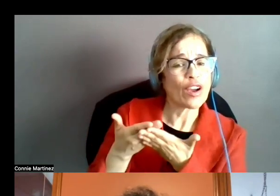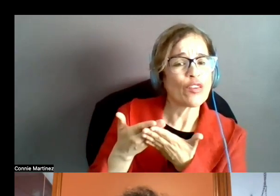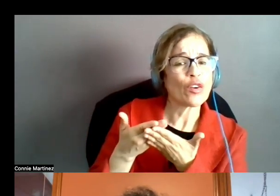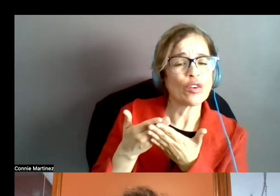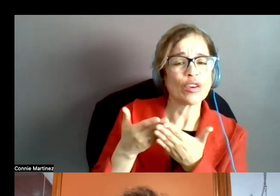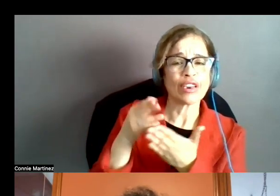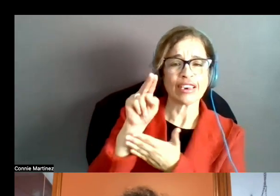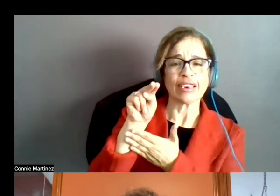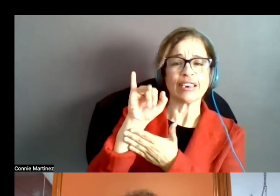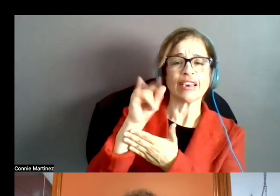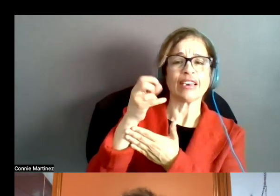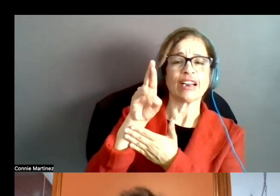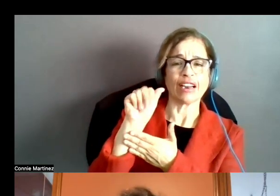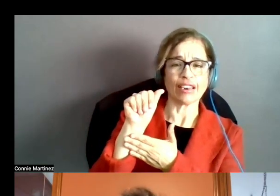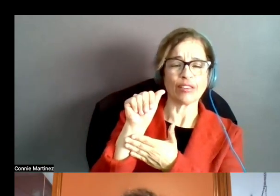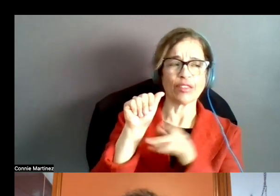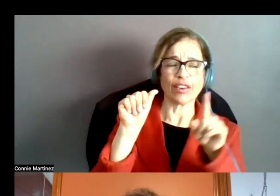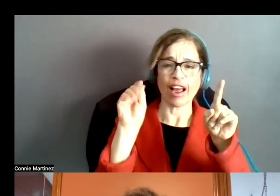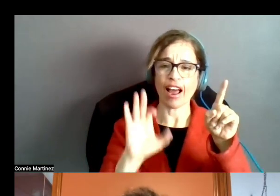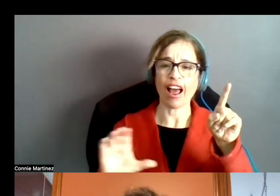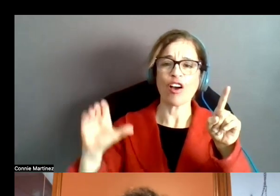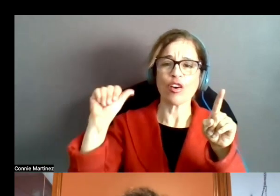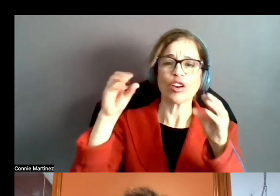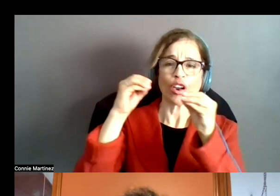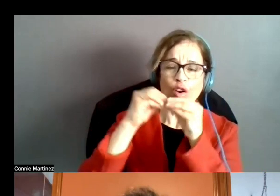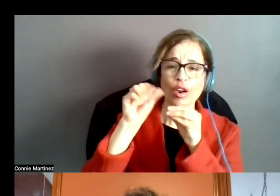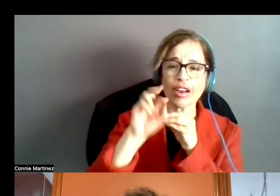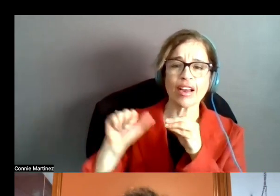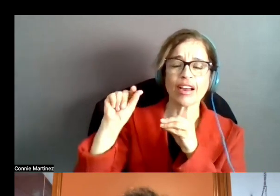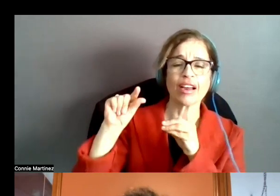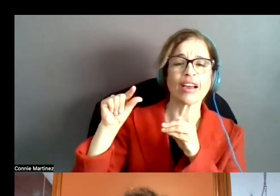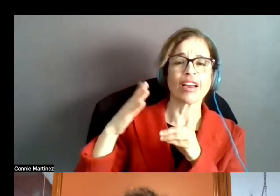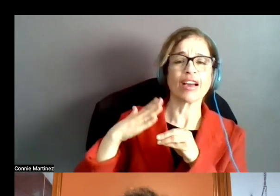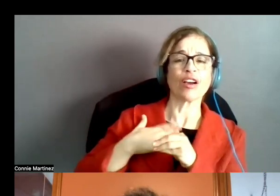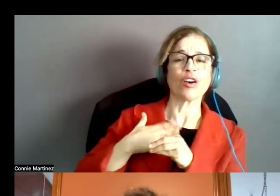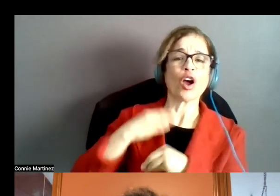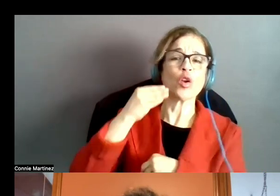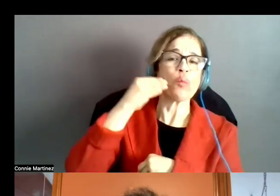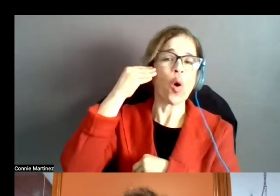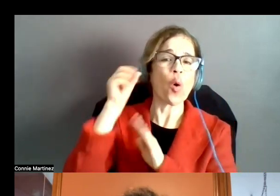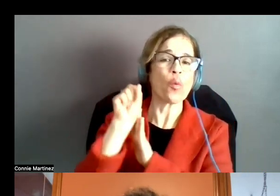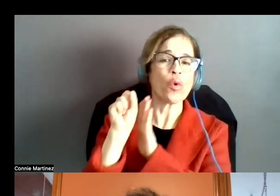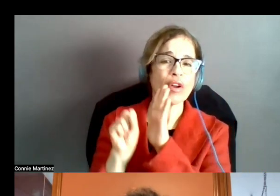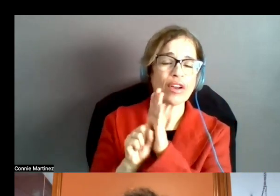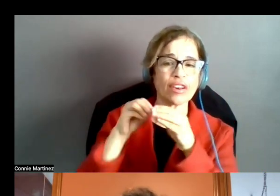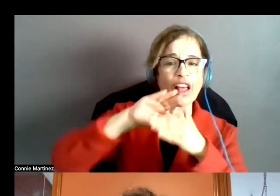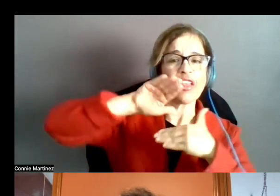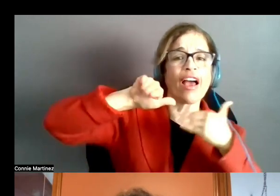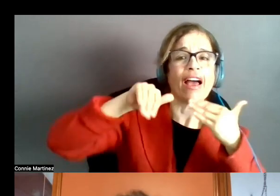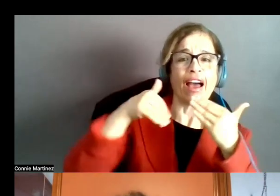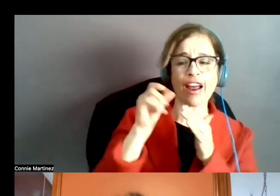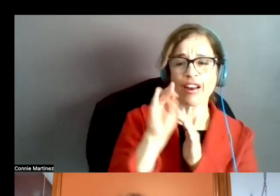out Nigeria of Africa, there are more African descendants in my home state than in the entire continent